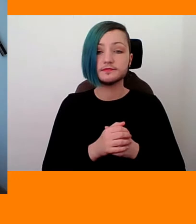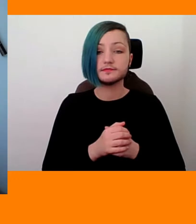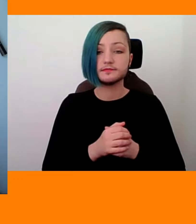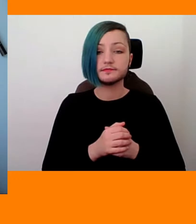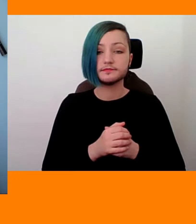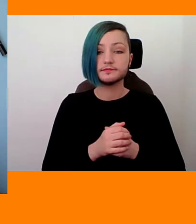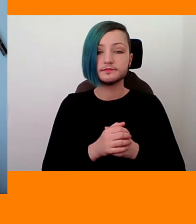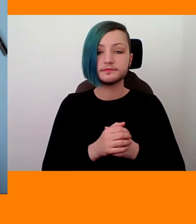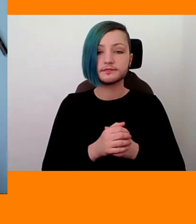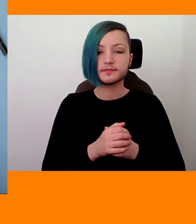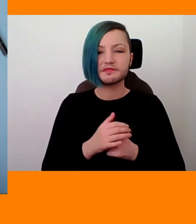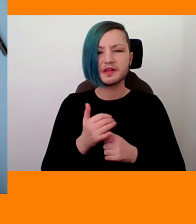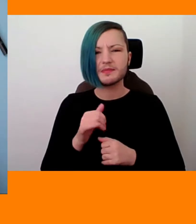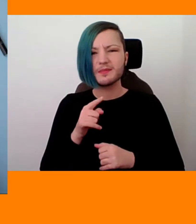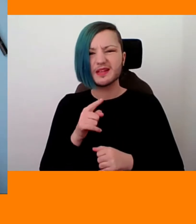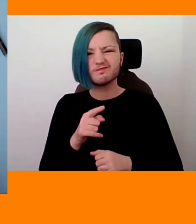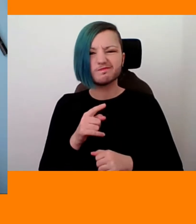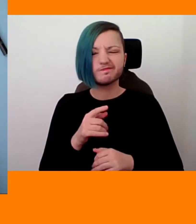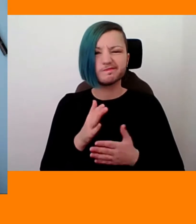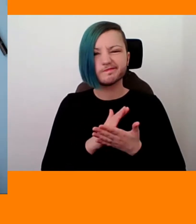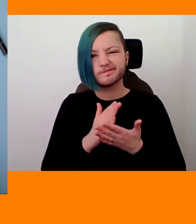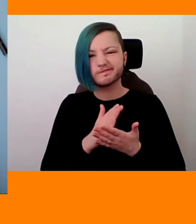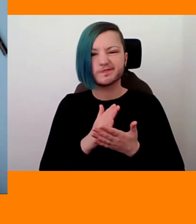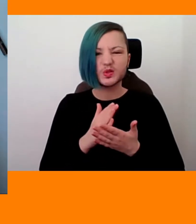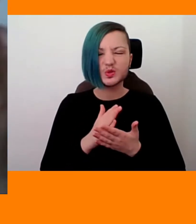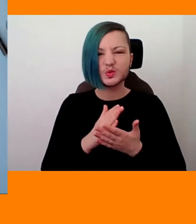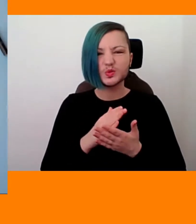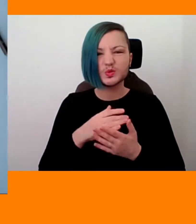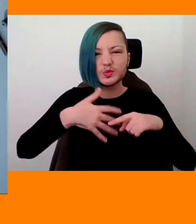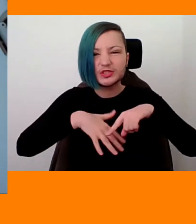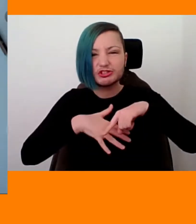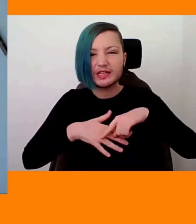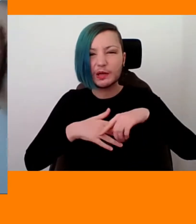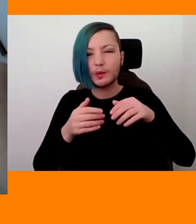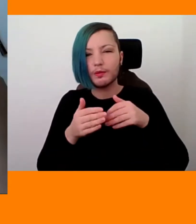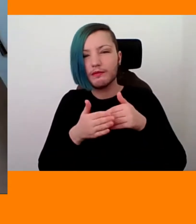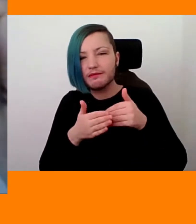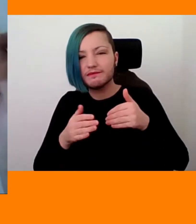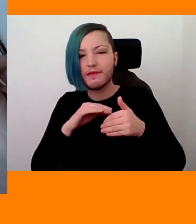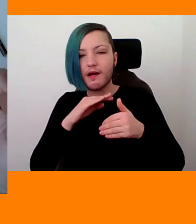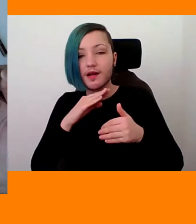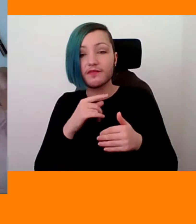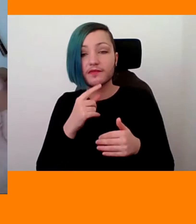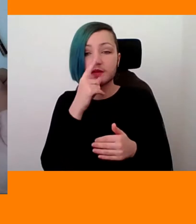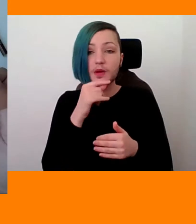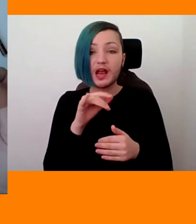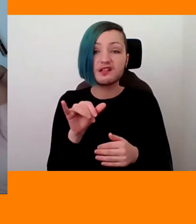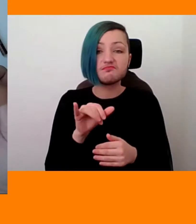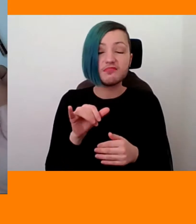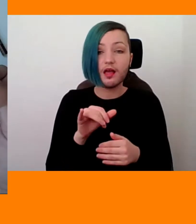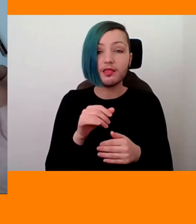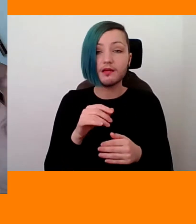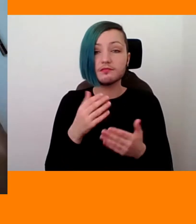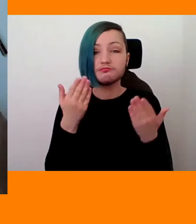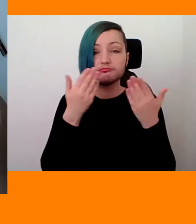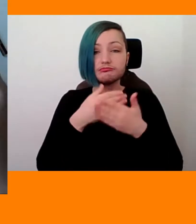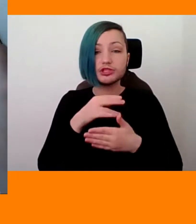if you're not happy with how far the shadows come out here, go back to either your second darkest or your third darkest